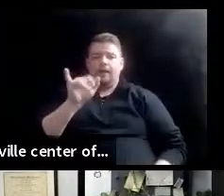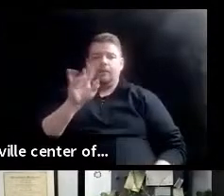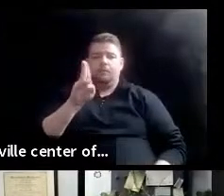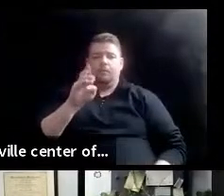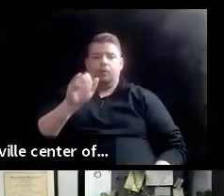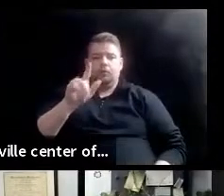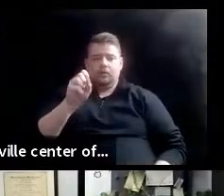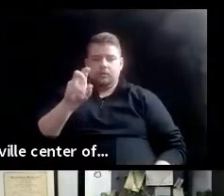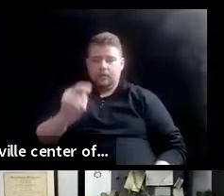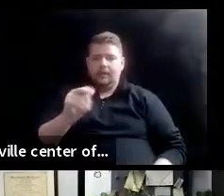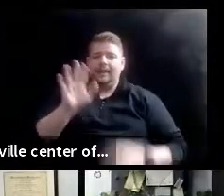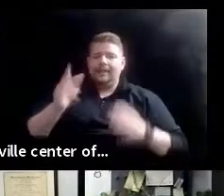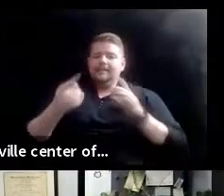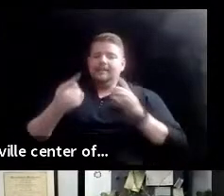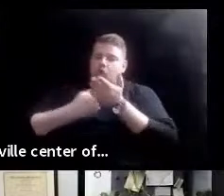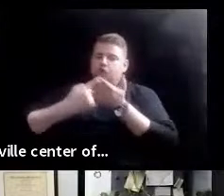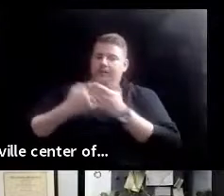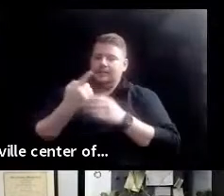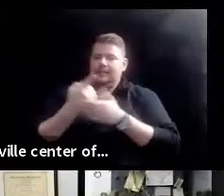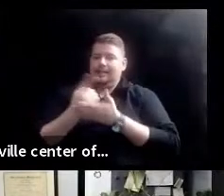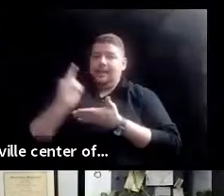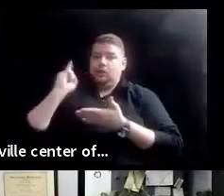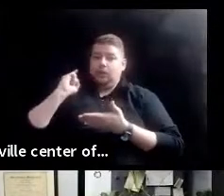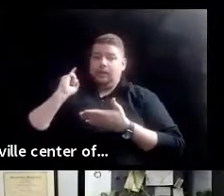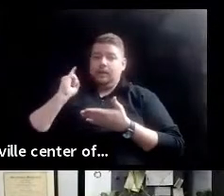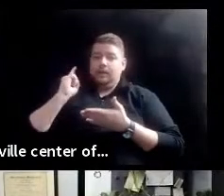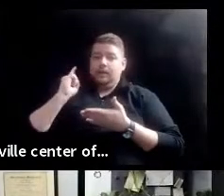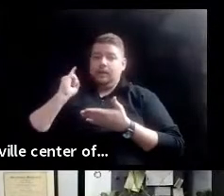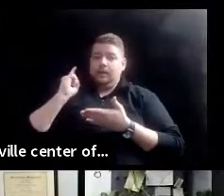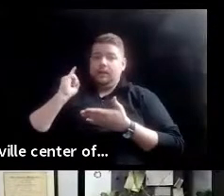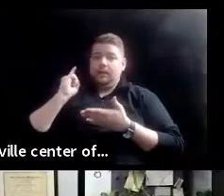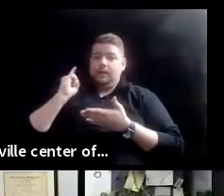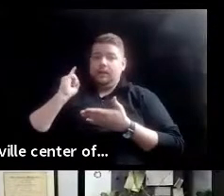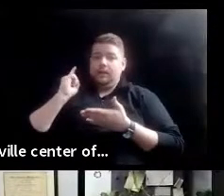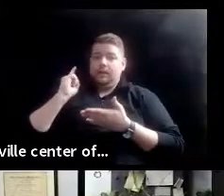to you last week. Without his input, I'm afraid you would have devastated